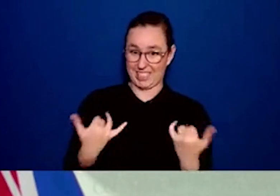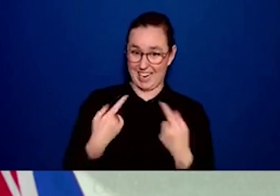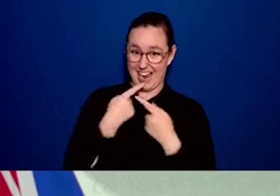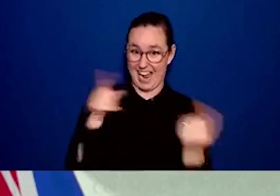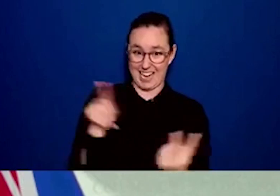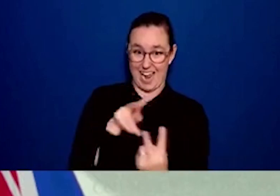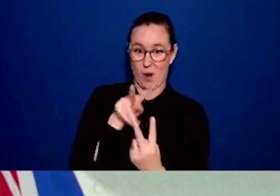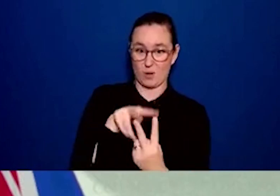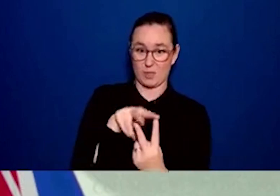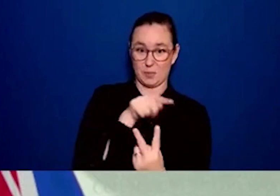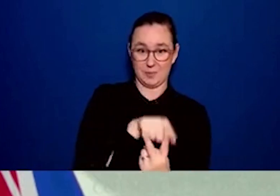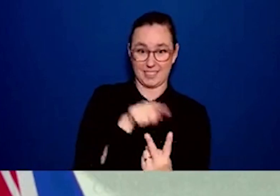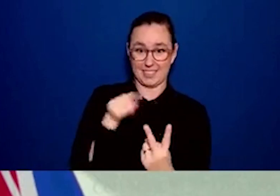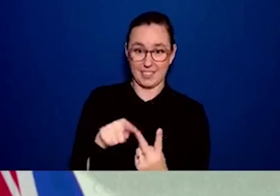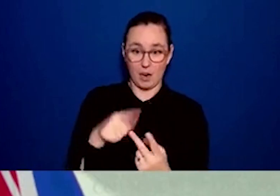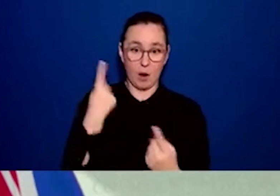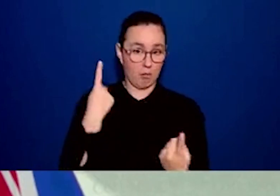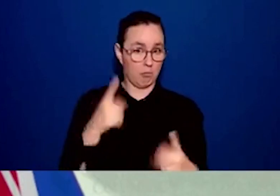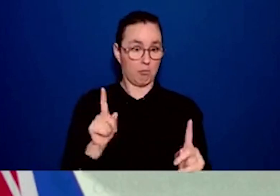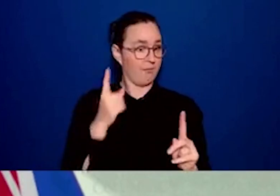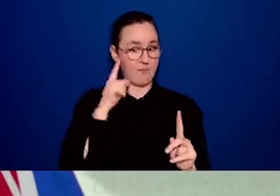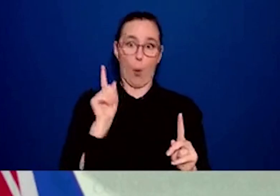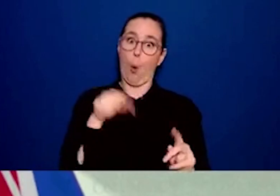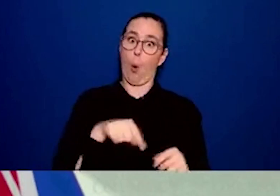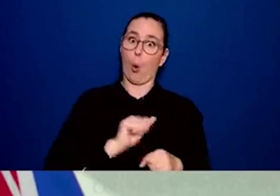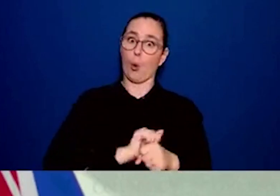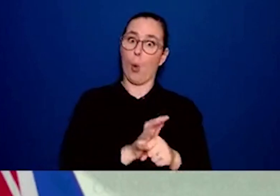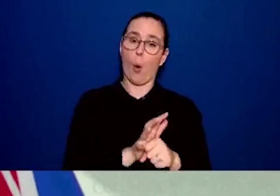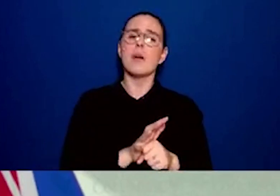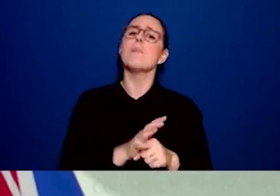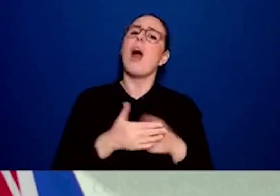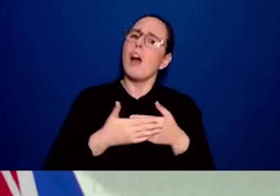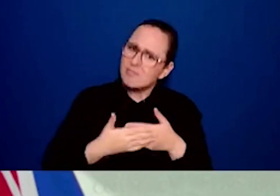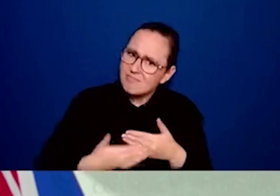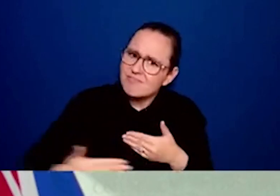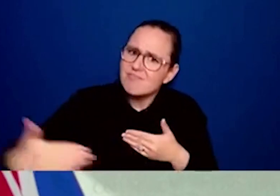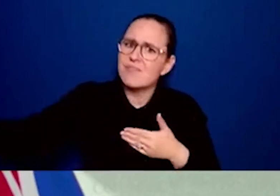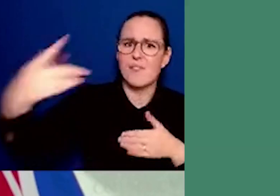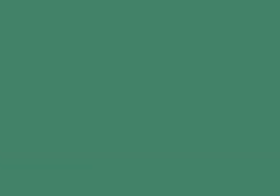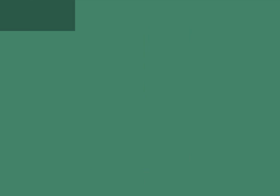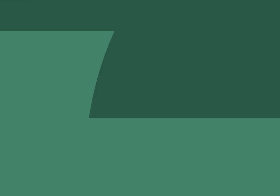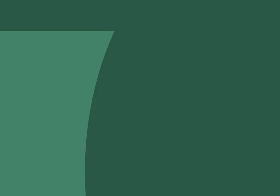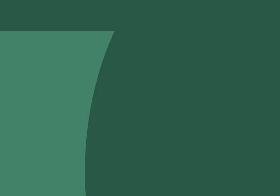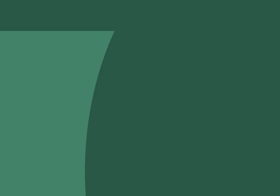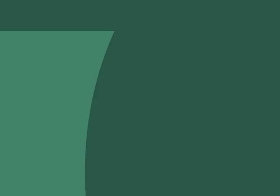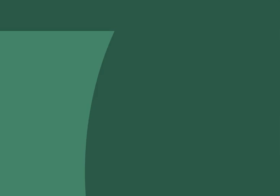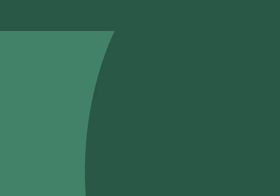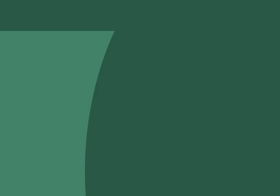beyond the immediate in terms of COVID-19 and supporting healthcare workers in the north.